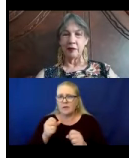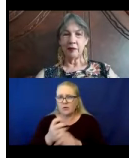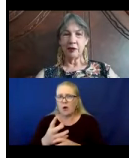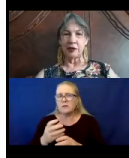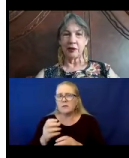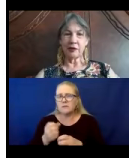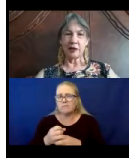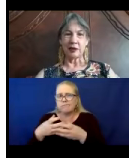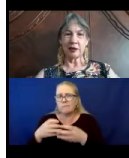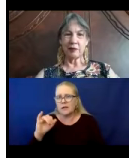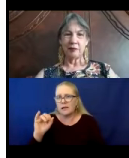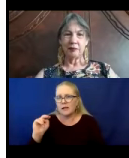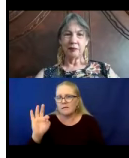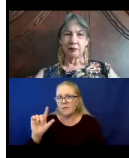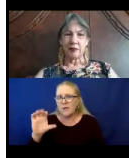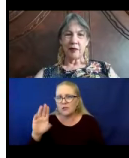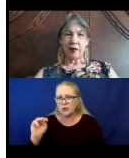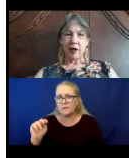your circulatory system.